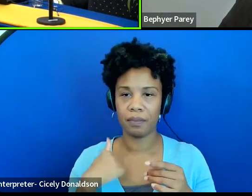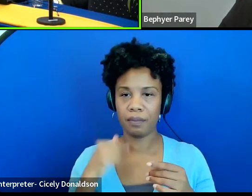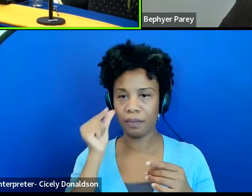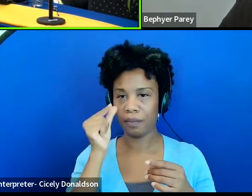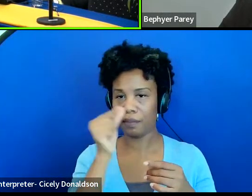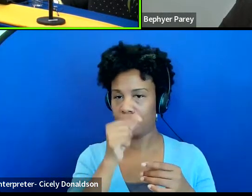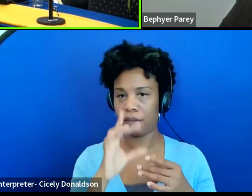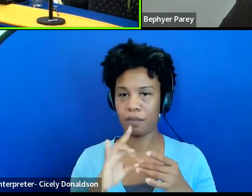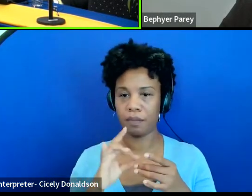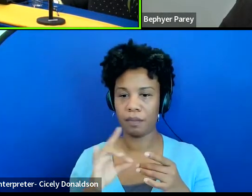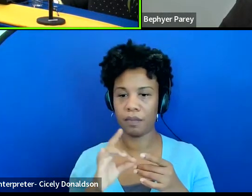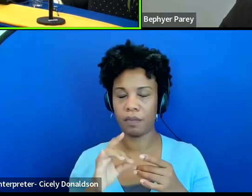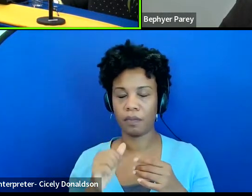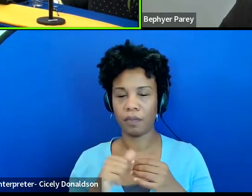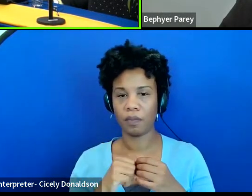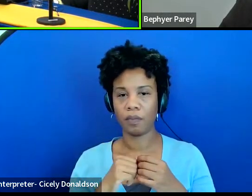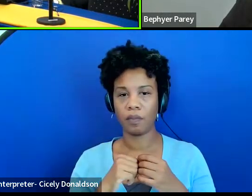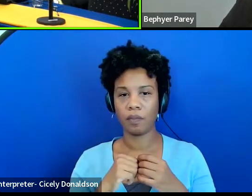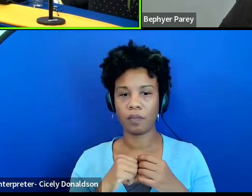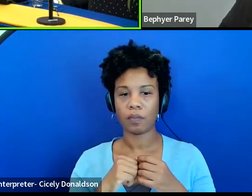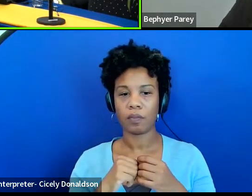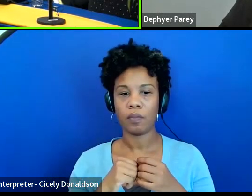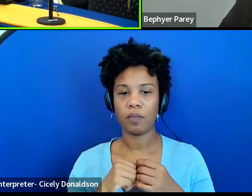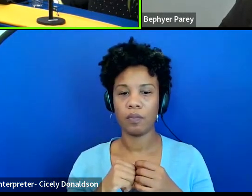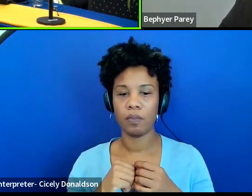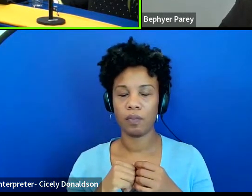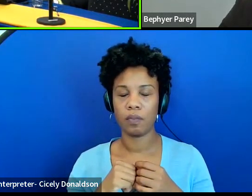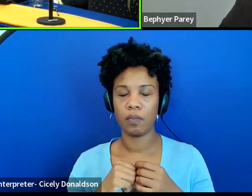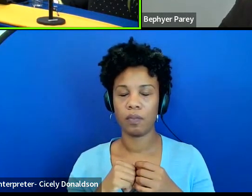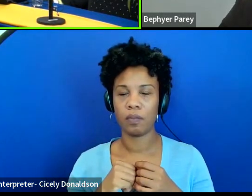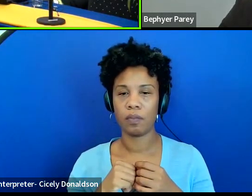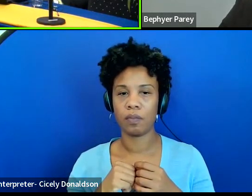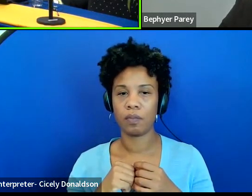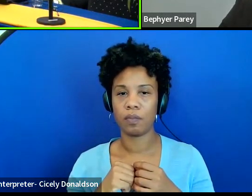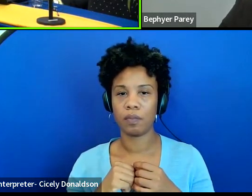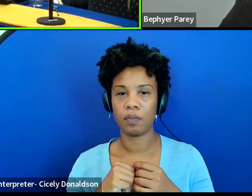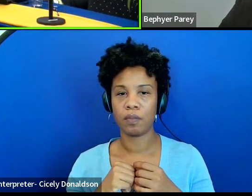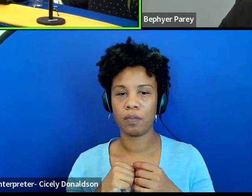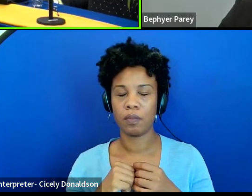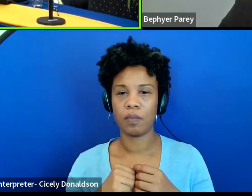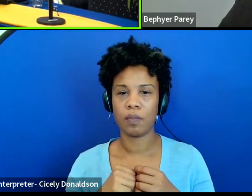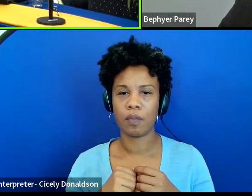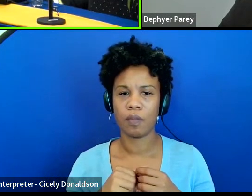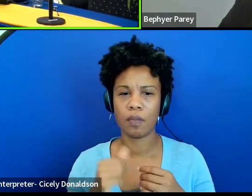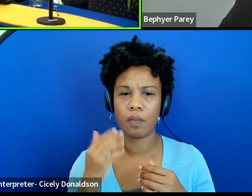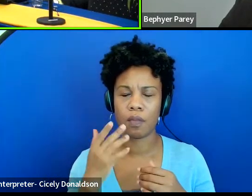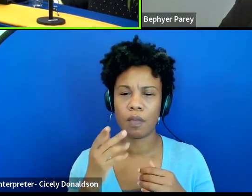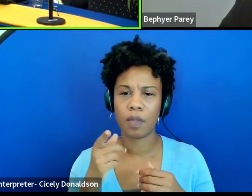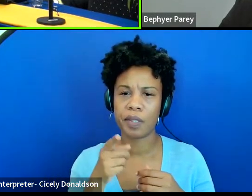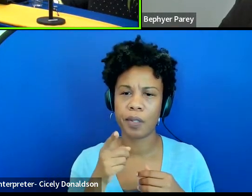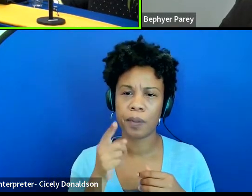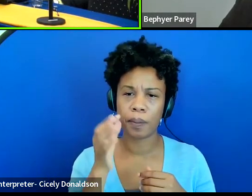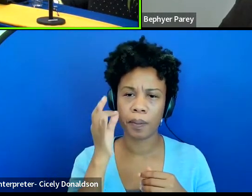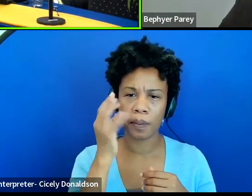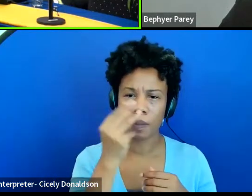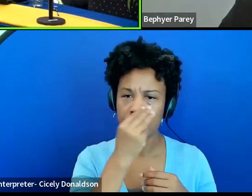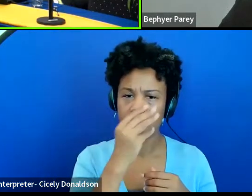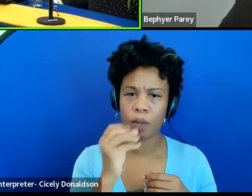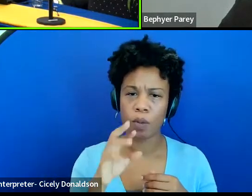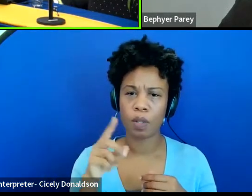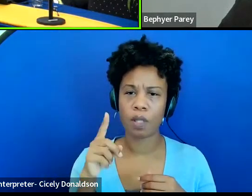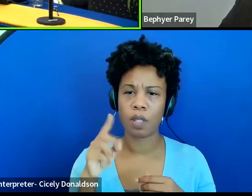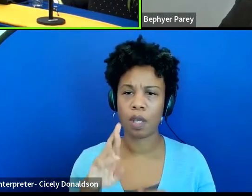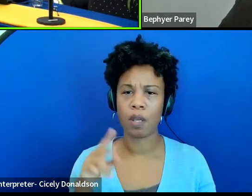I think Senator or Dr. Parry mentioned the idea of highlighting persons